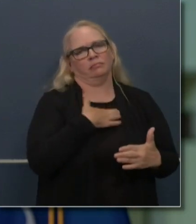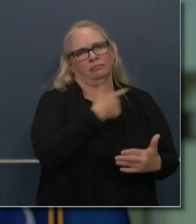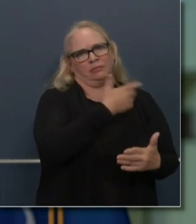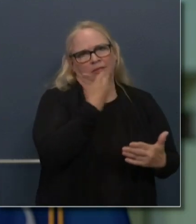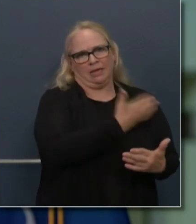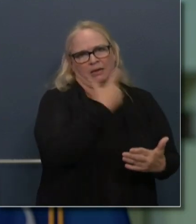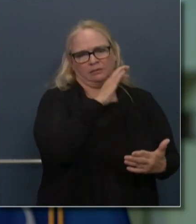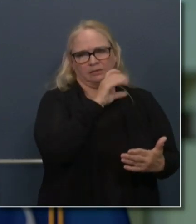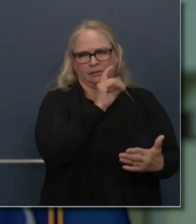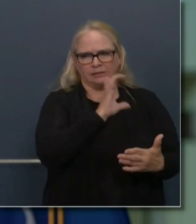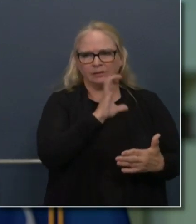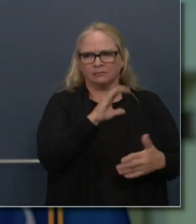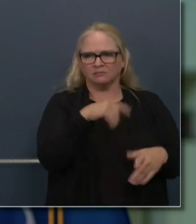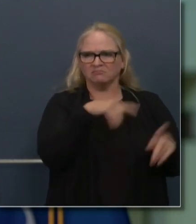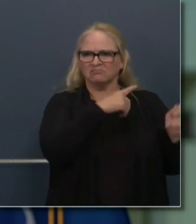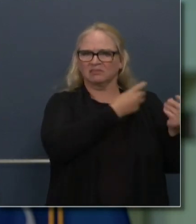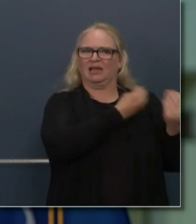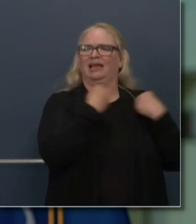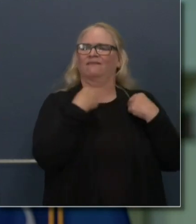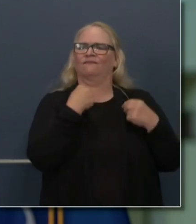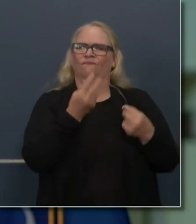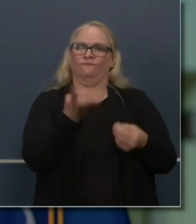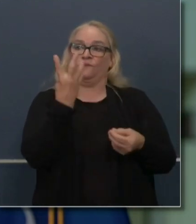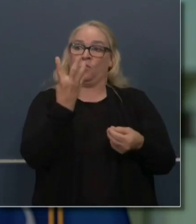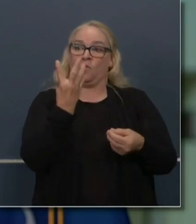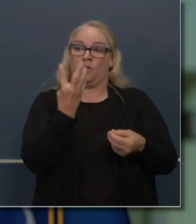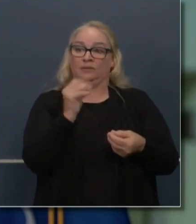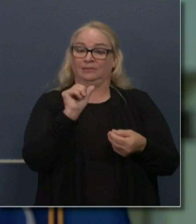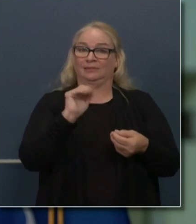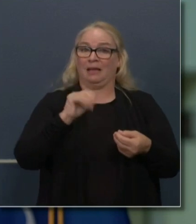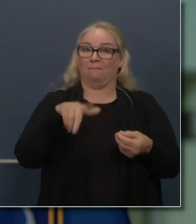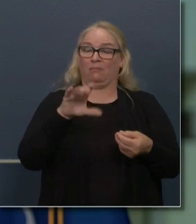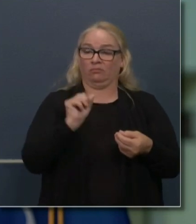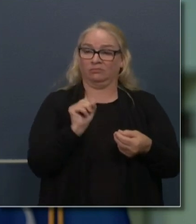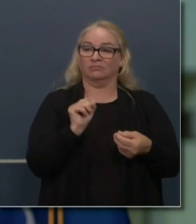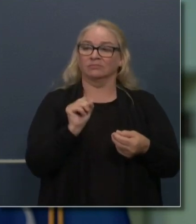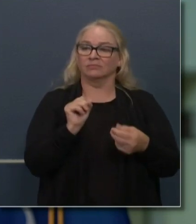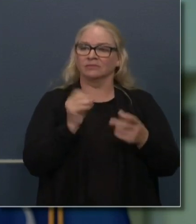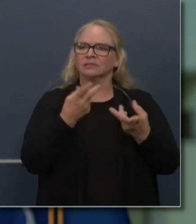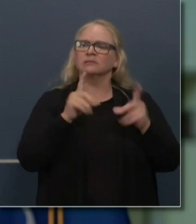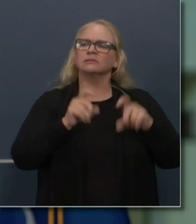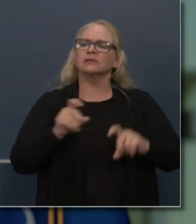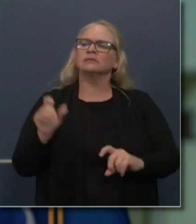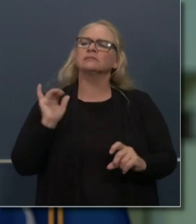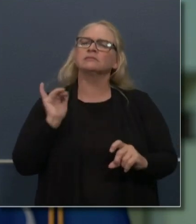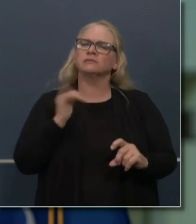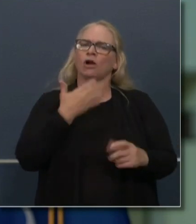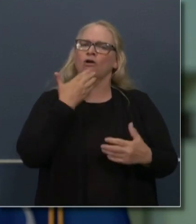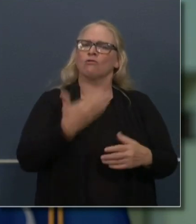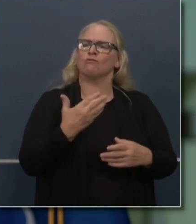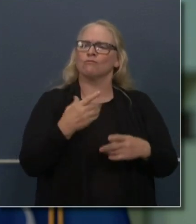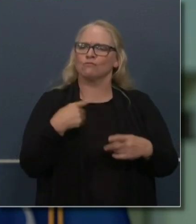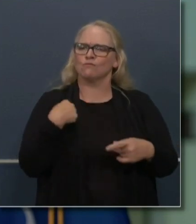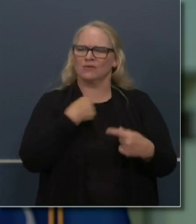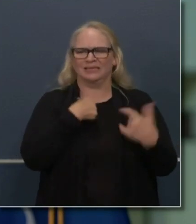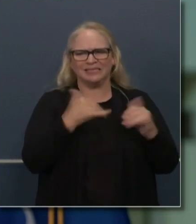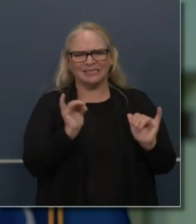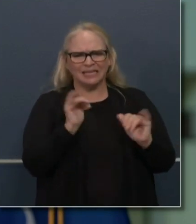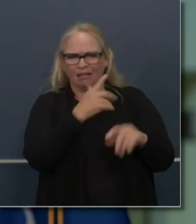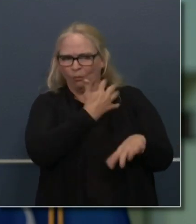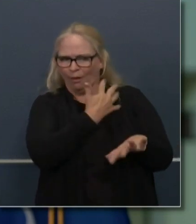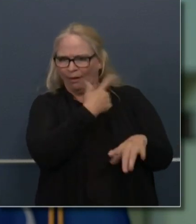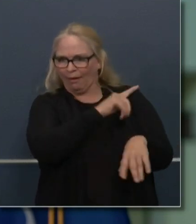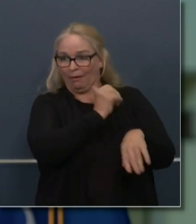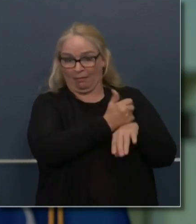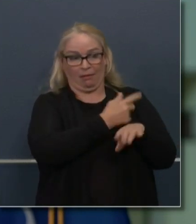4 of those samples to be collected. In some cases, you'll see it well in excess. We've been waiting for those guidelines to come down. I think